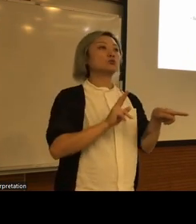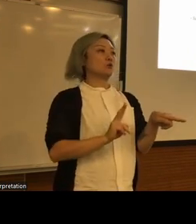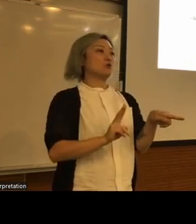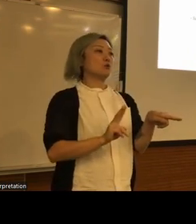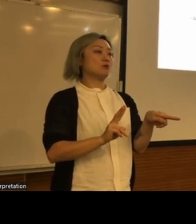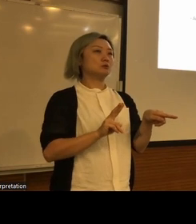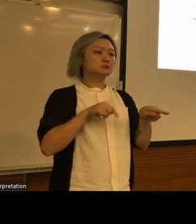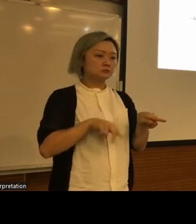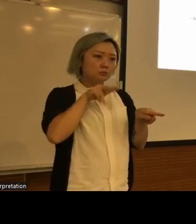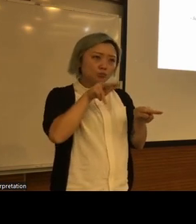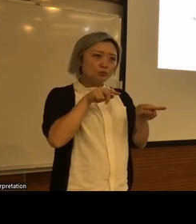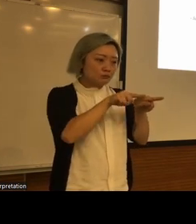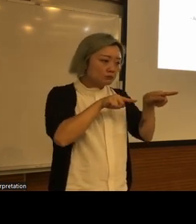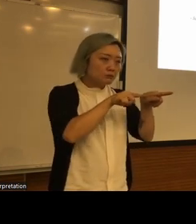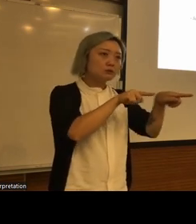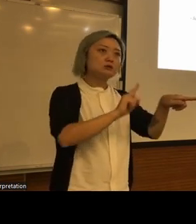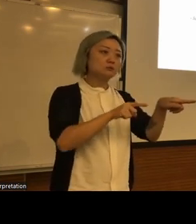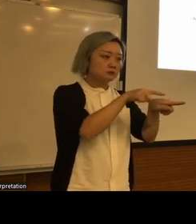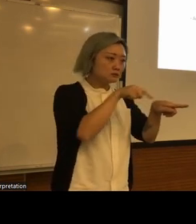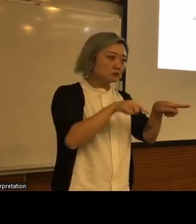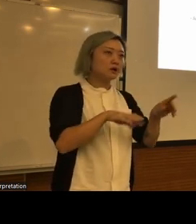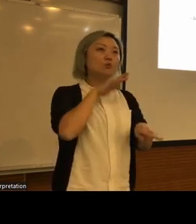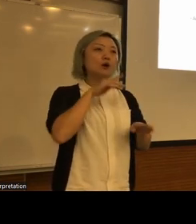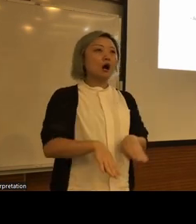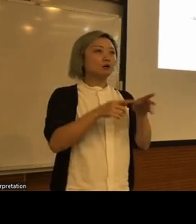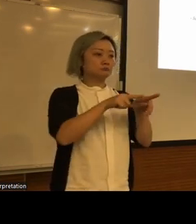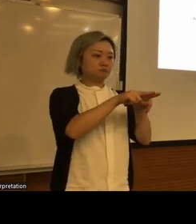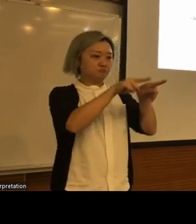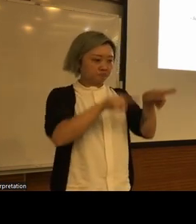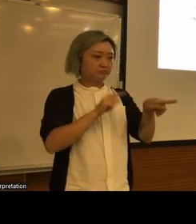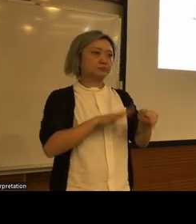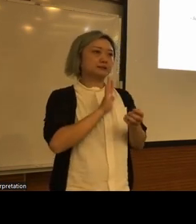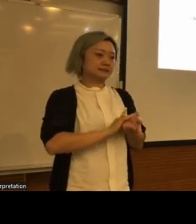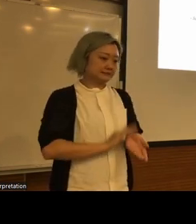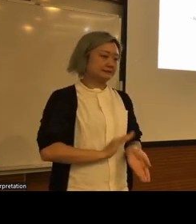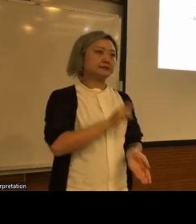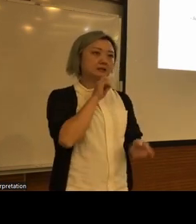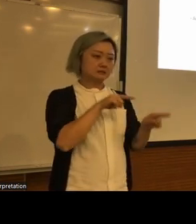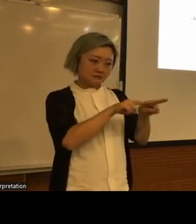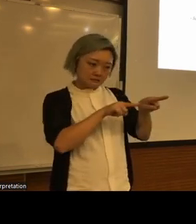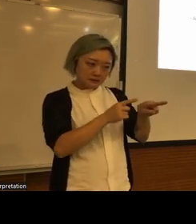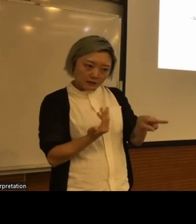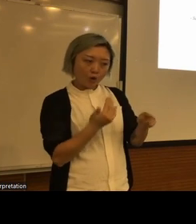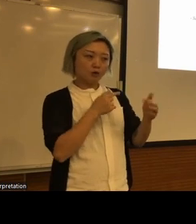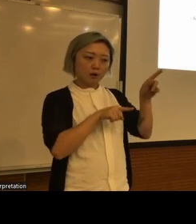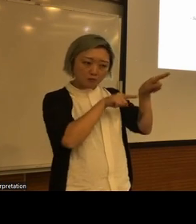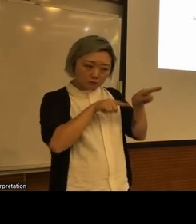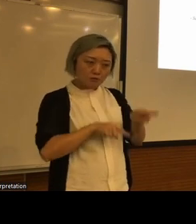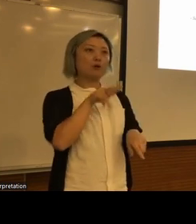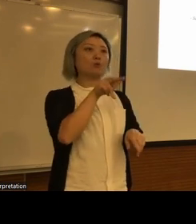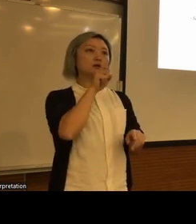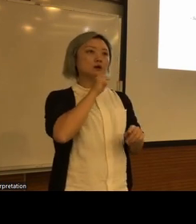correlation between the length of the lag and the number of errors in a certain way.